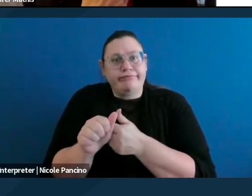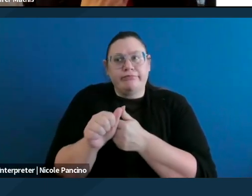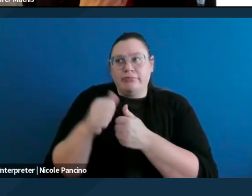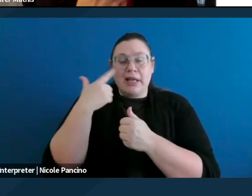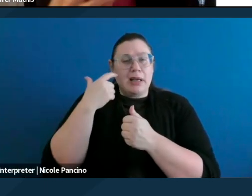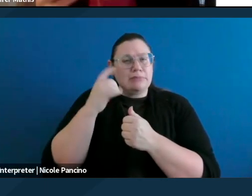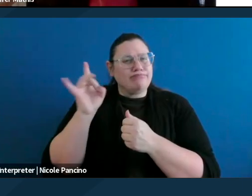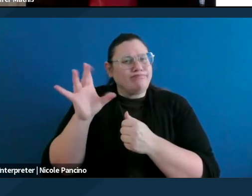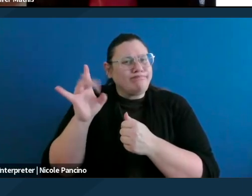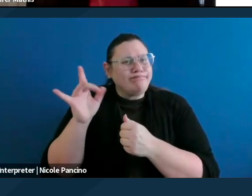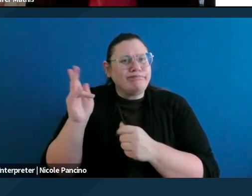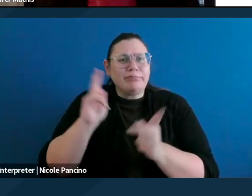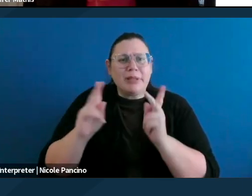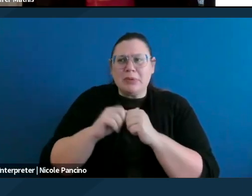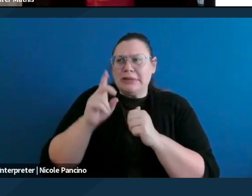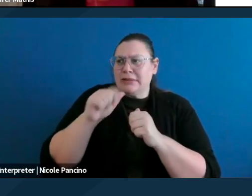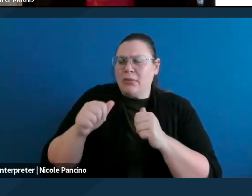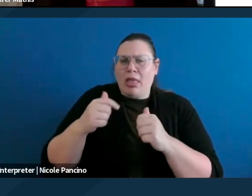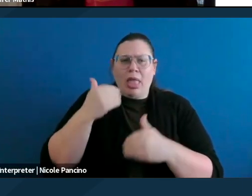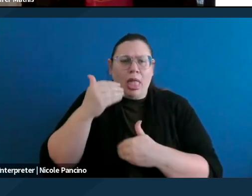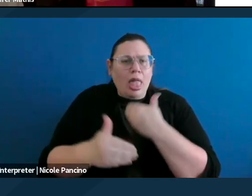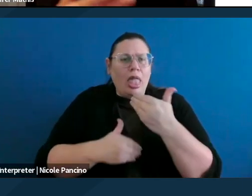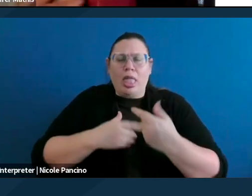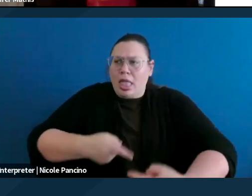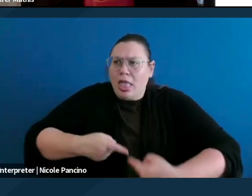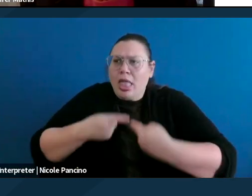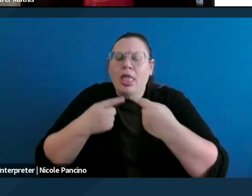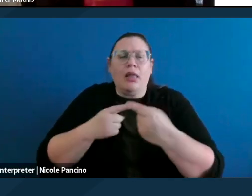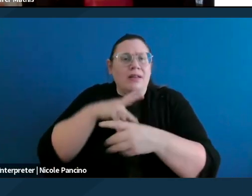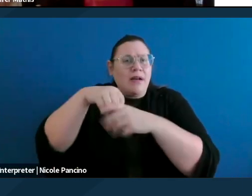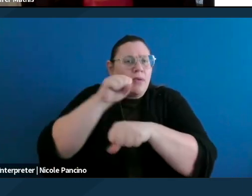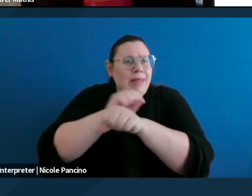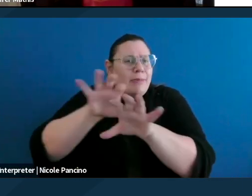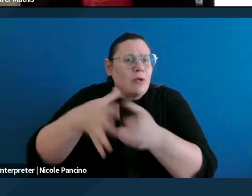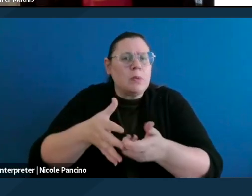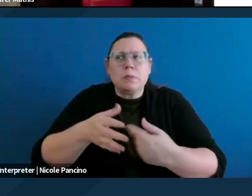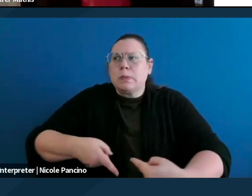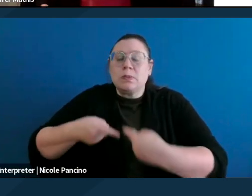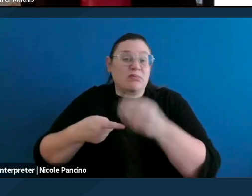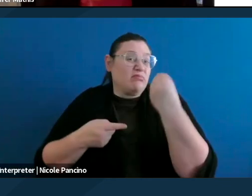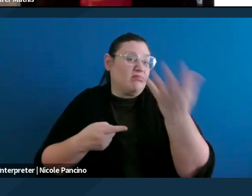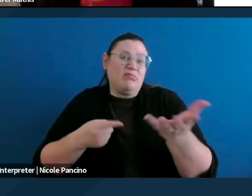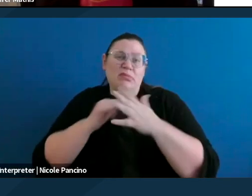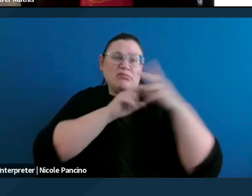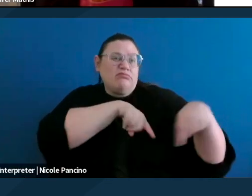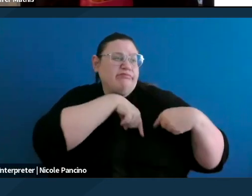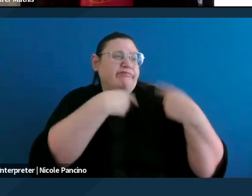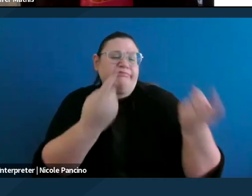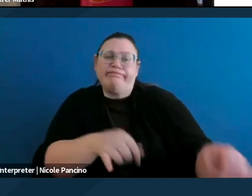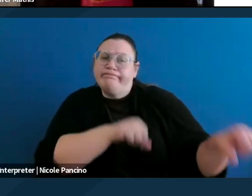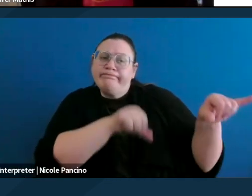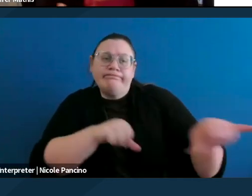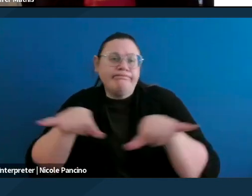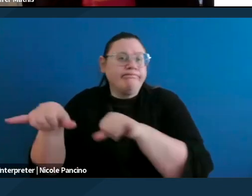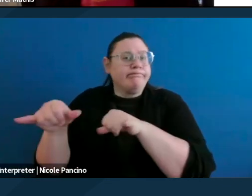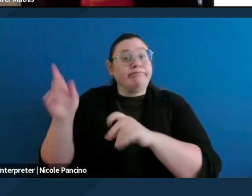with disabilities were faring in labor force participation. And this has been a historic trend that people with